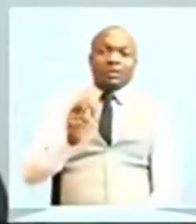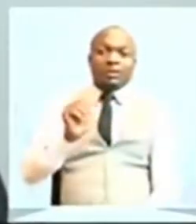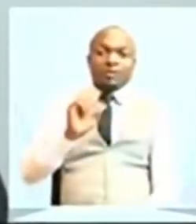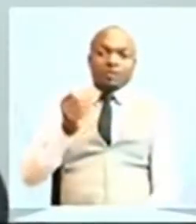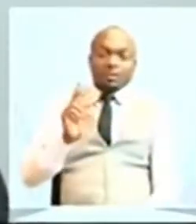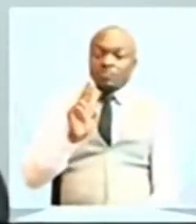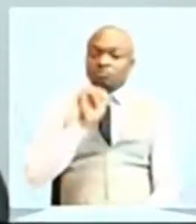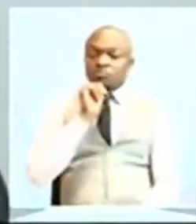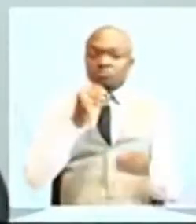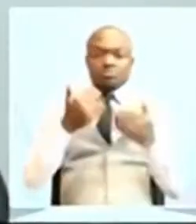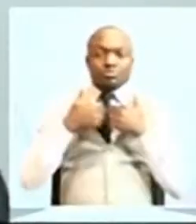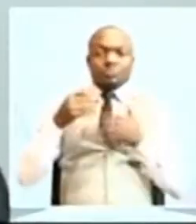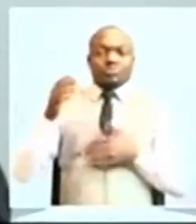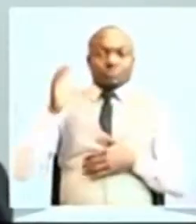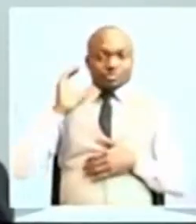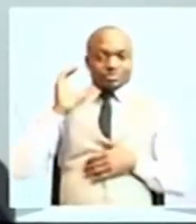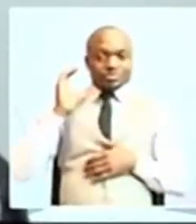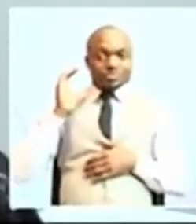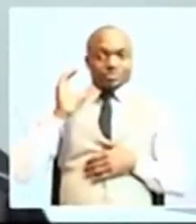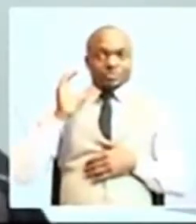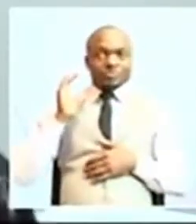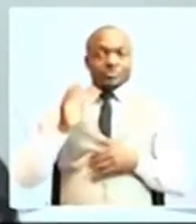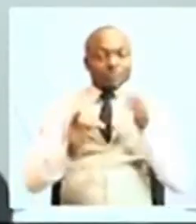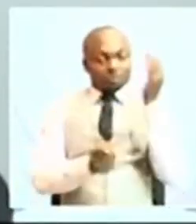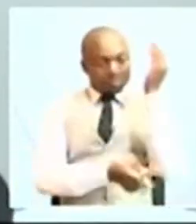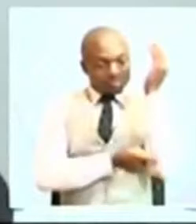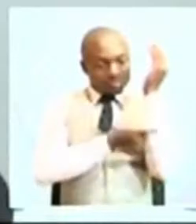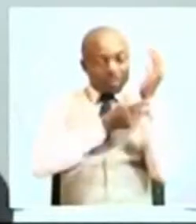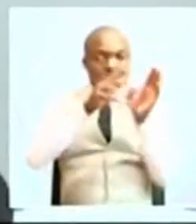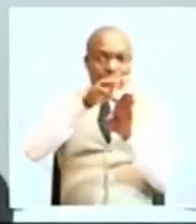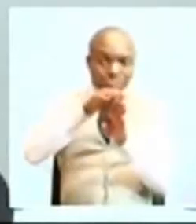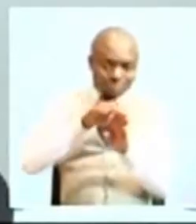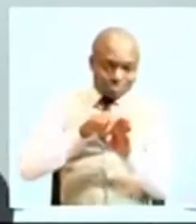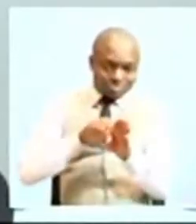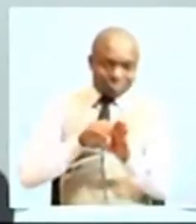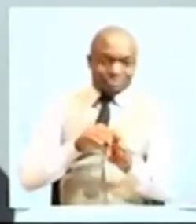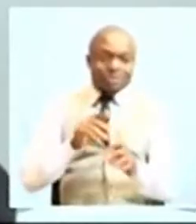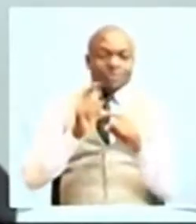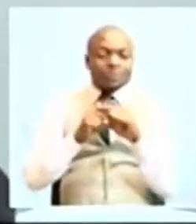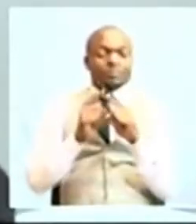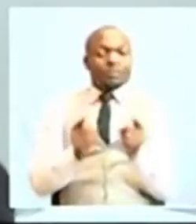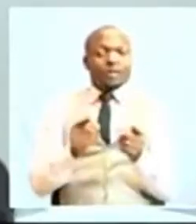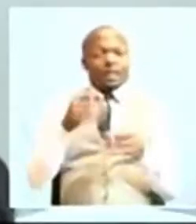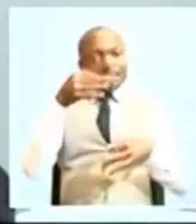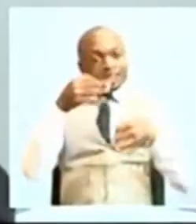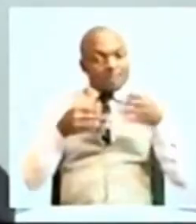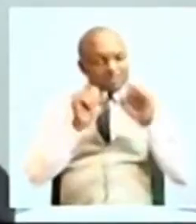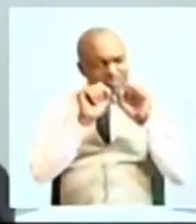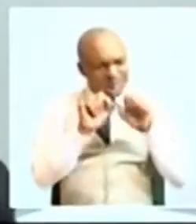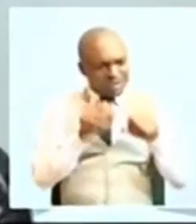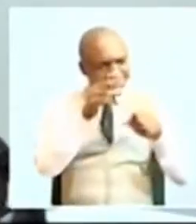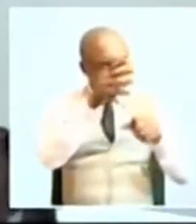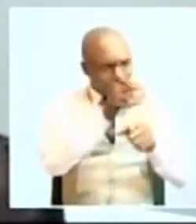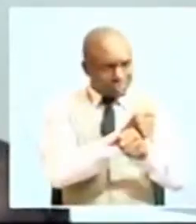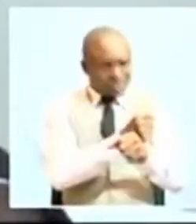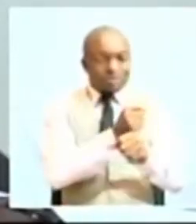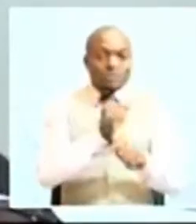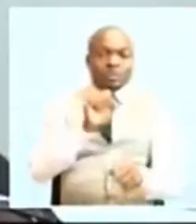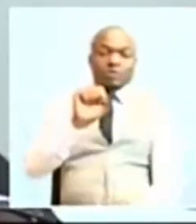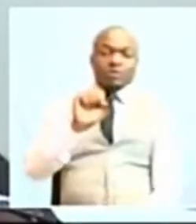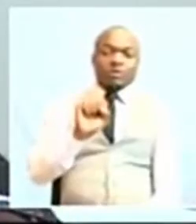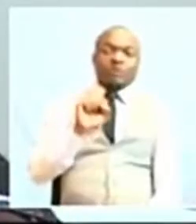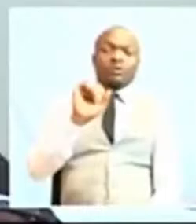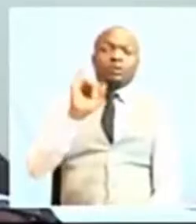that capacity, whose capacity is being developed slowly. But if you can get from